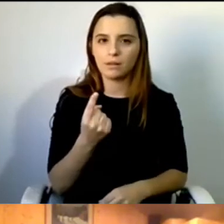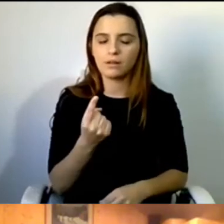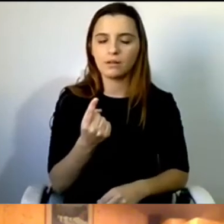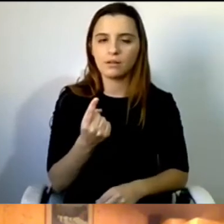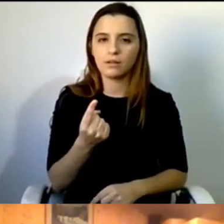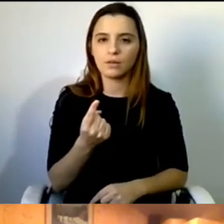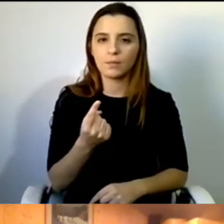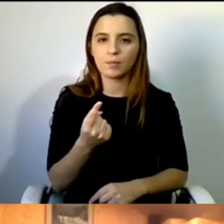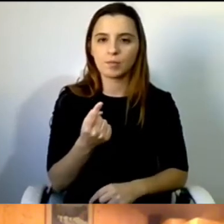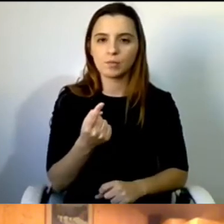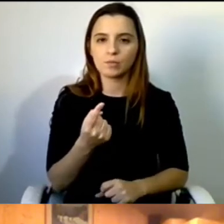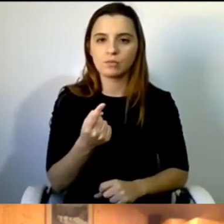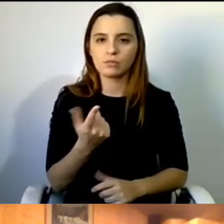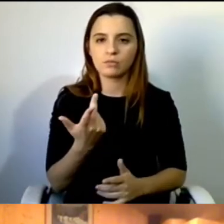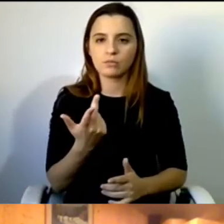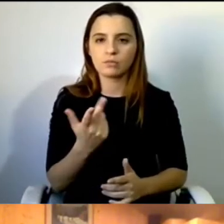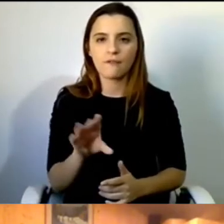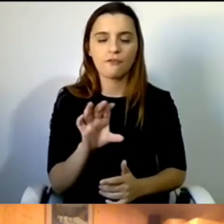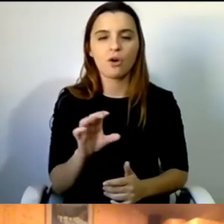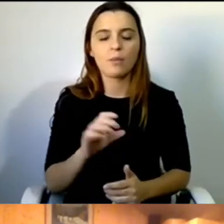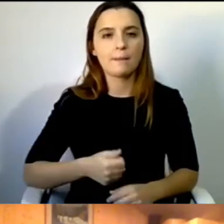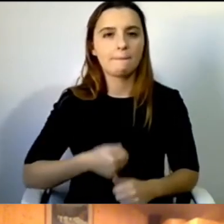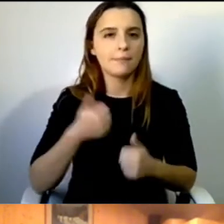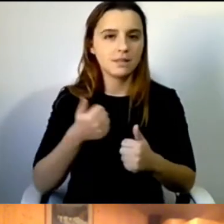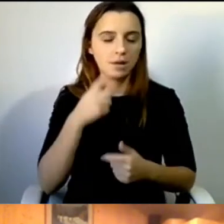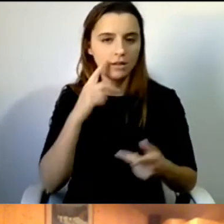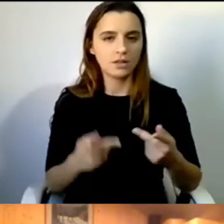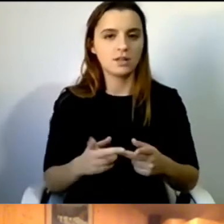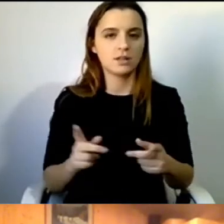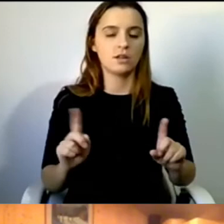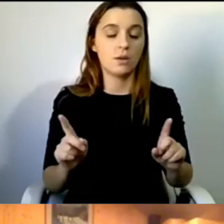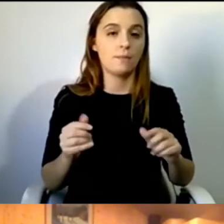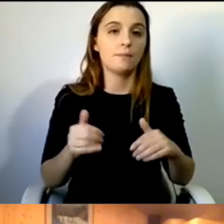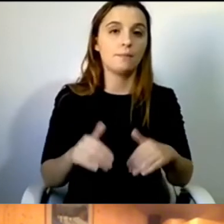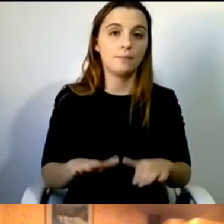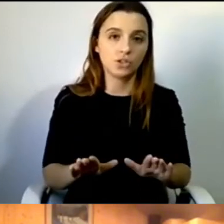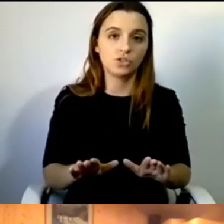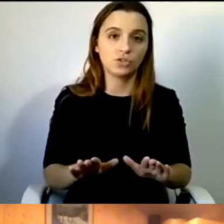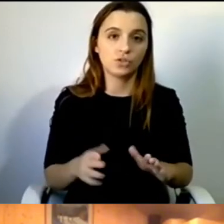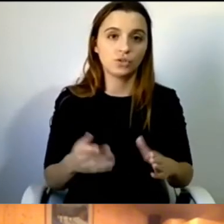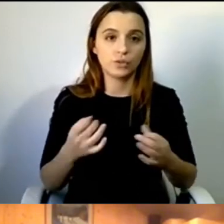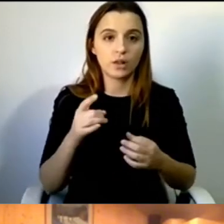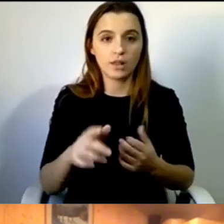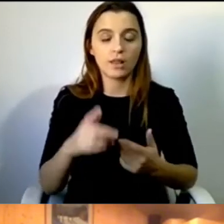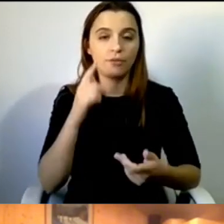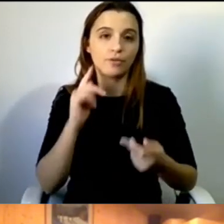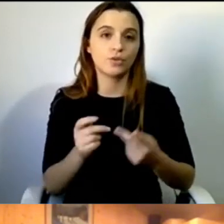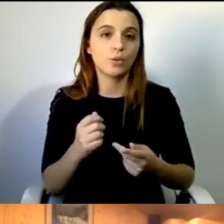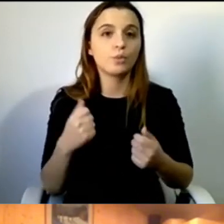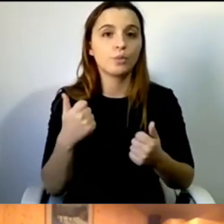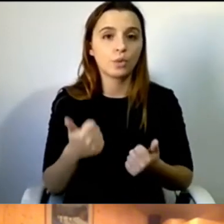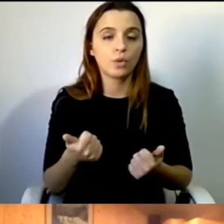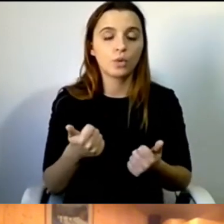But in the places where they did a good assessment, it was based on the personal